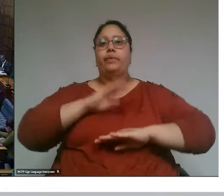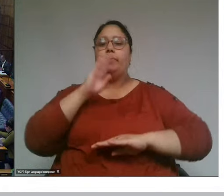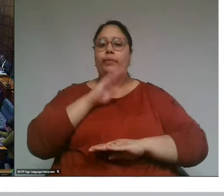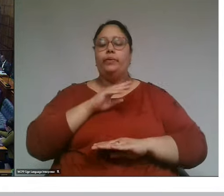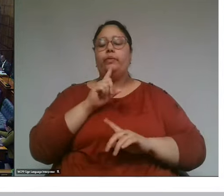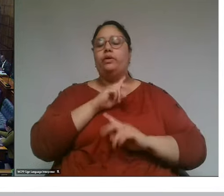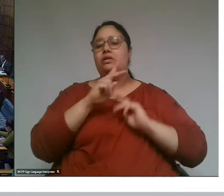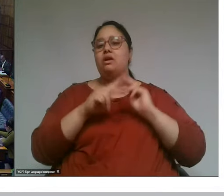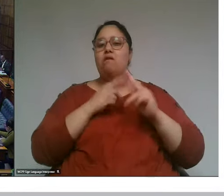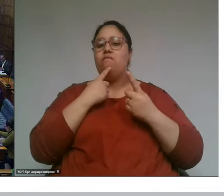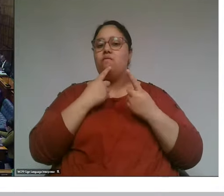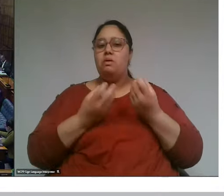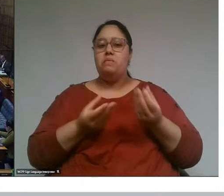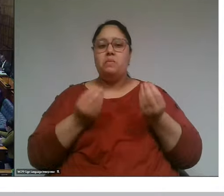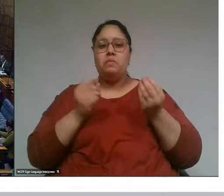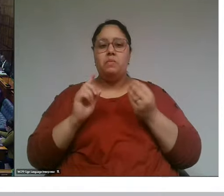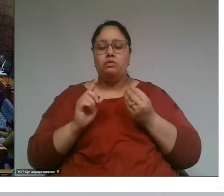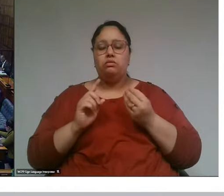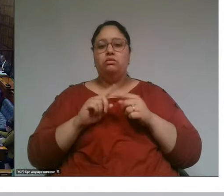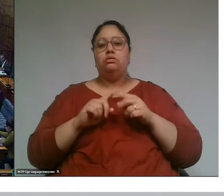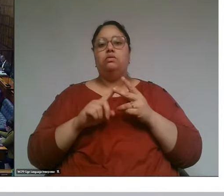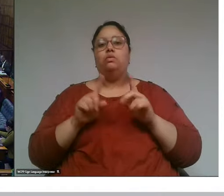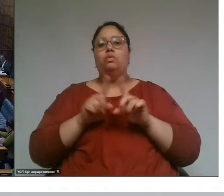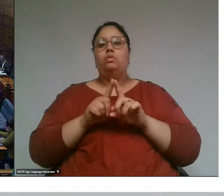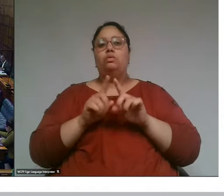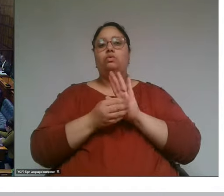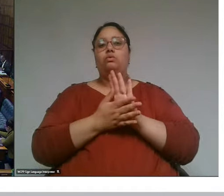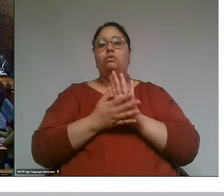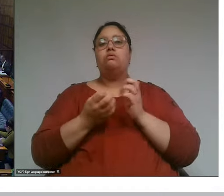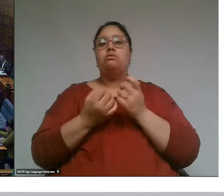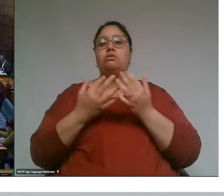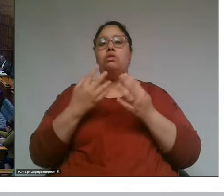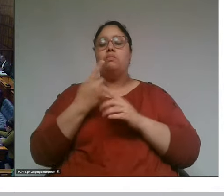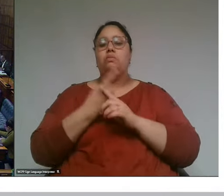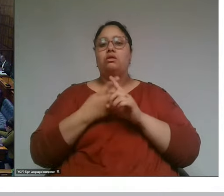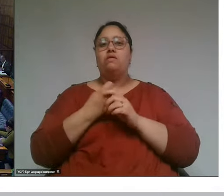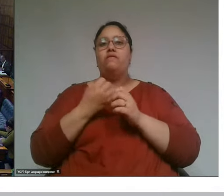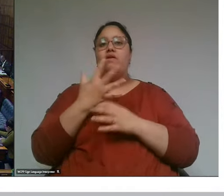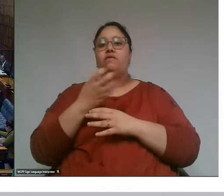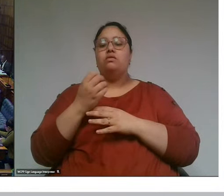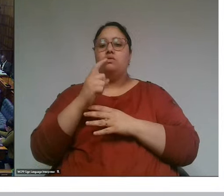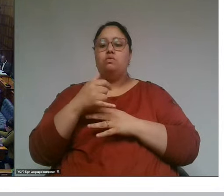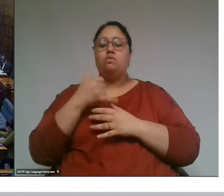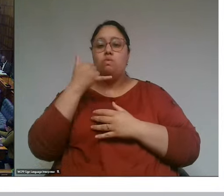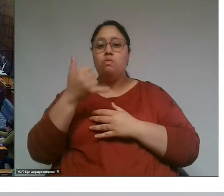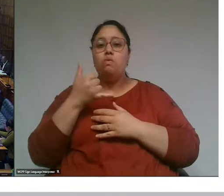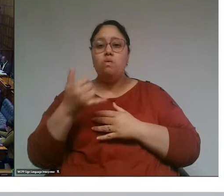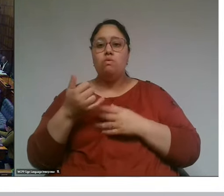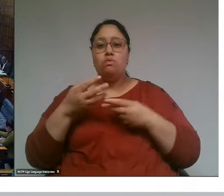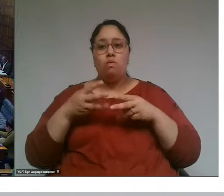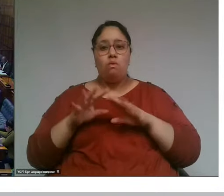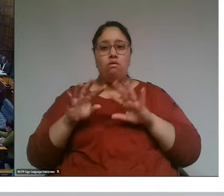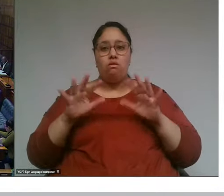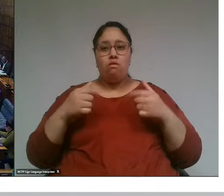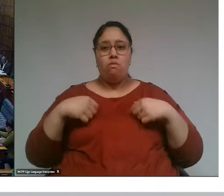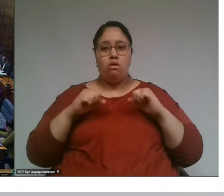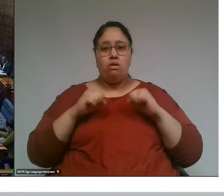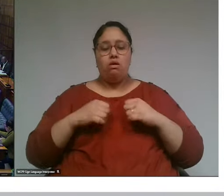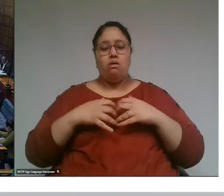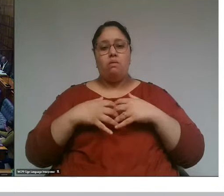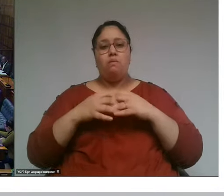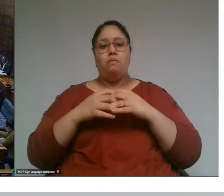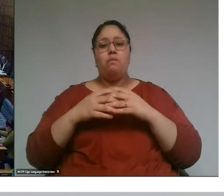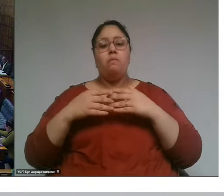complaints and then also um noting the number is about 500 calls is there a way that we could bolster that